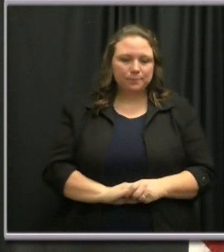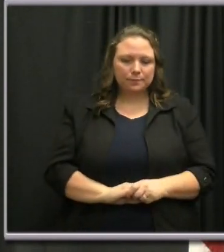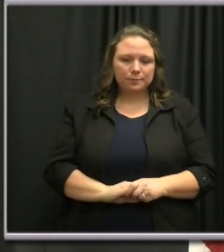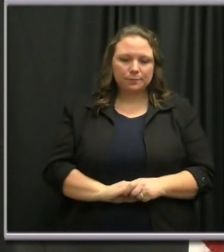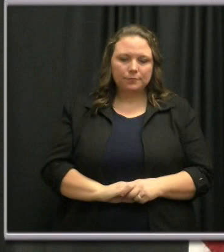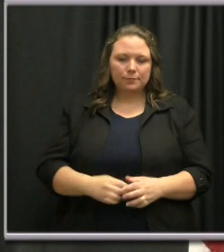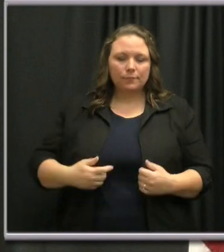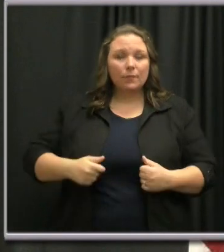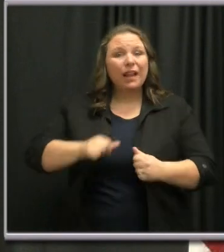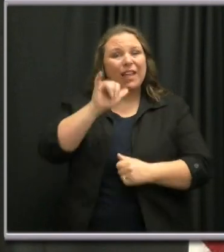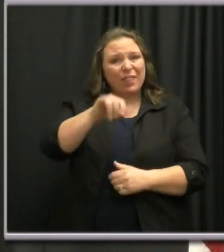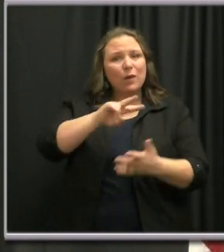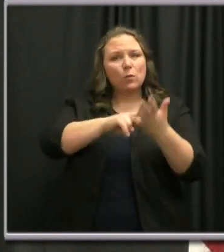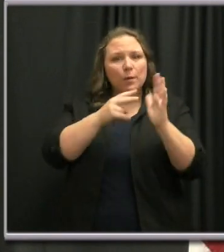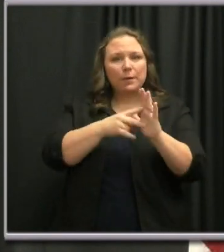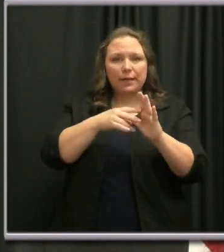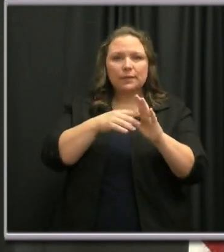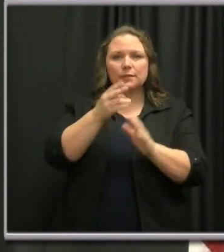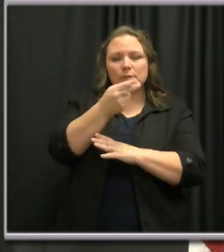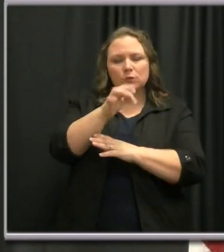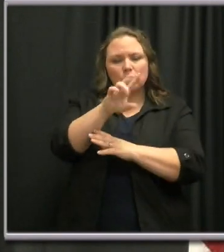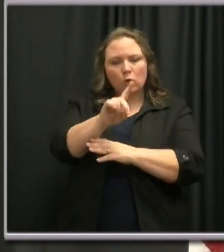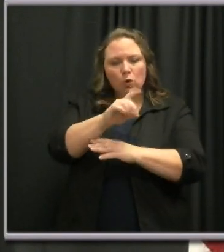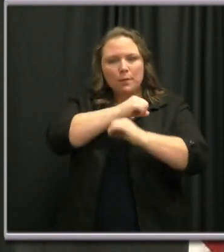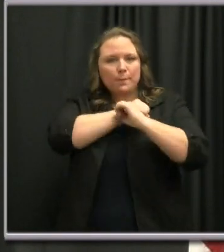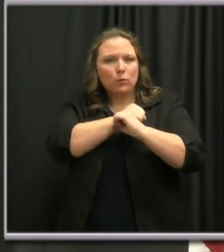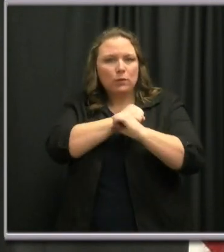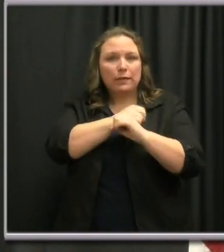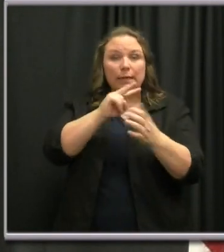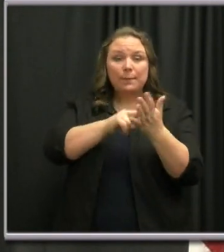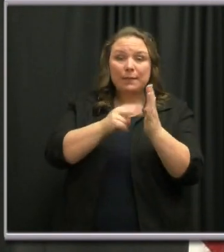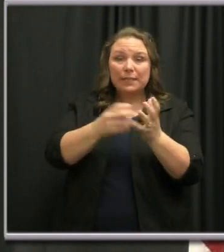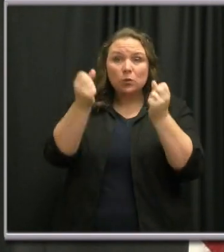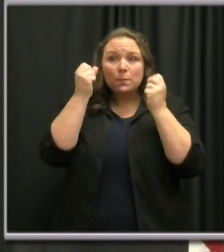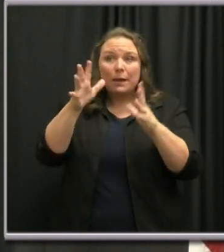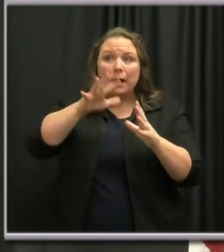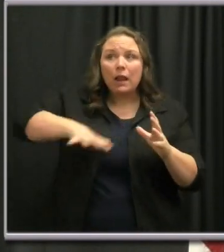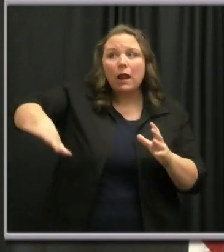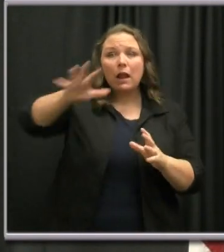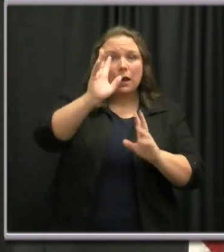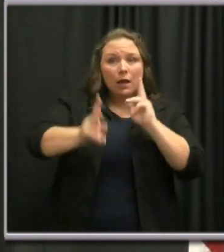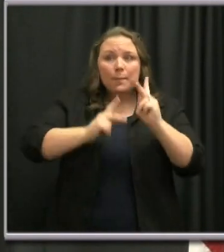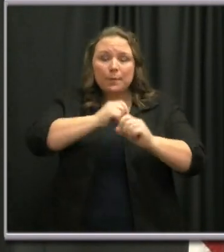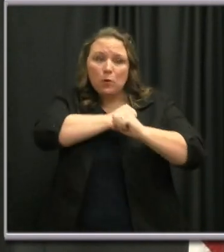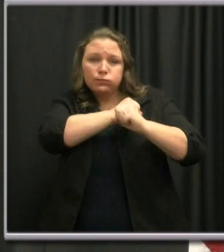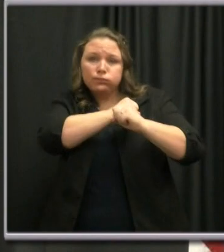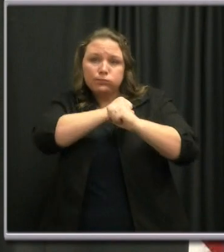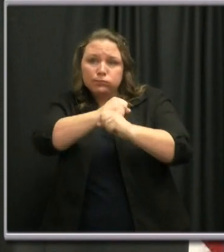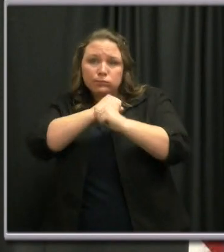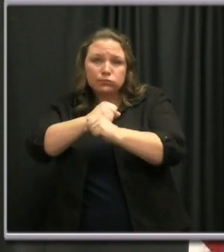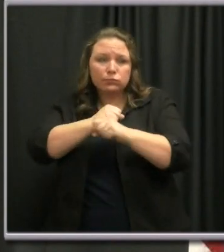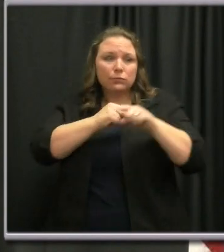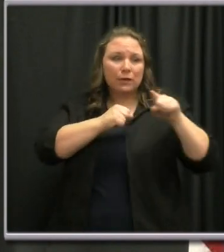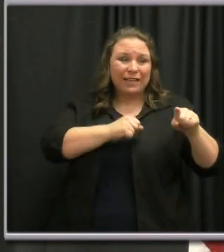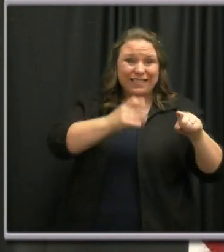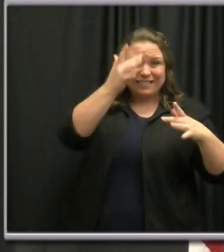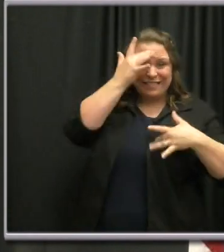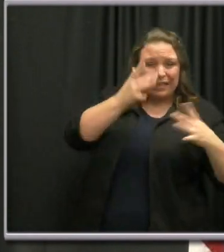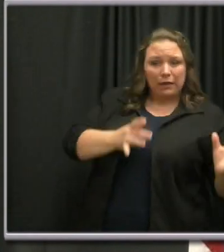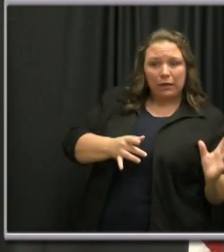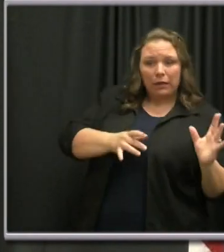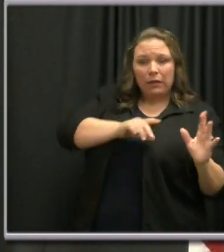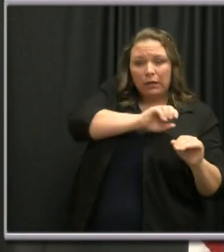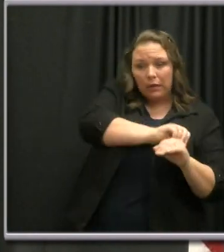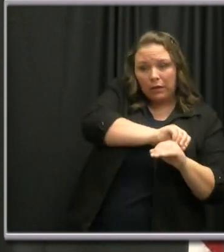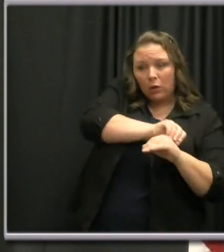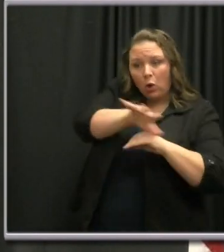person. That's what herd immunity means. It means that there are so many resistant individuals to the virus that it cannot jump from an infected